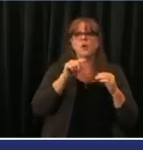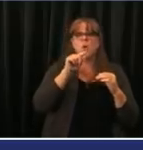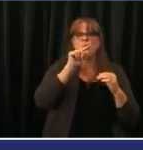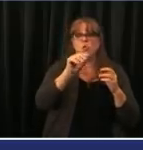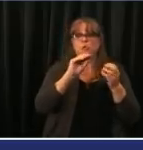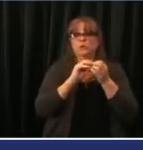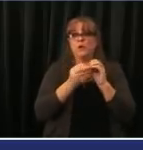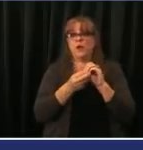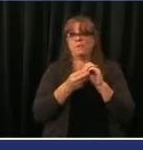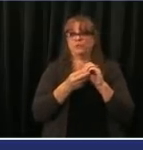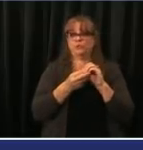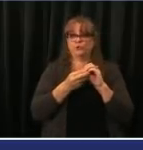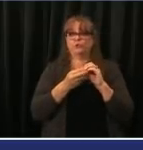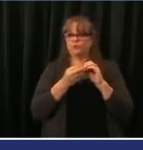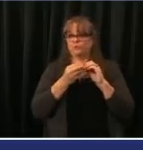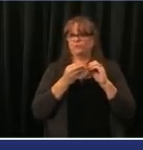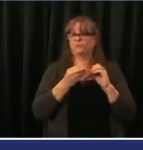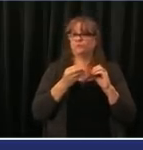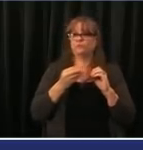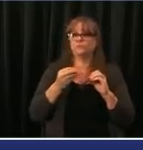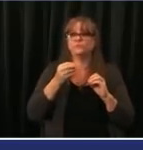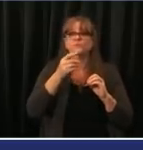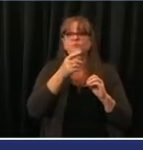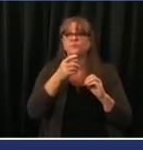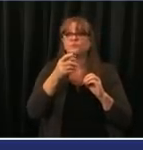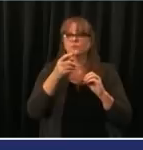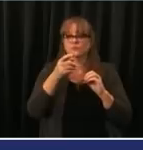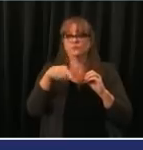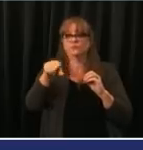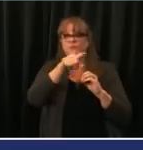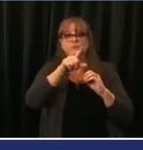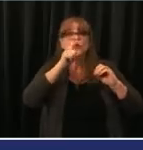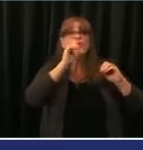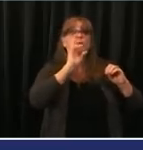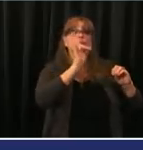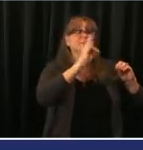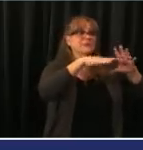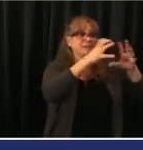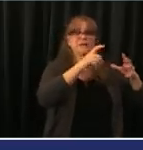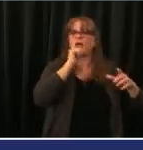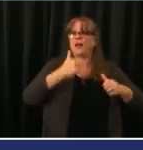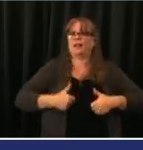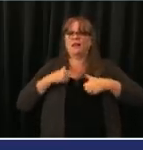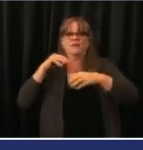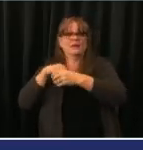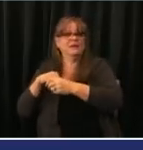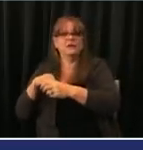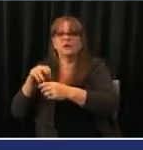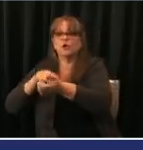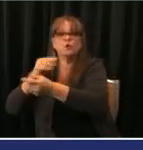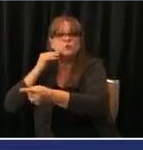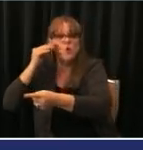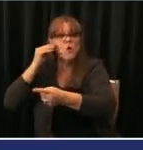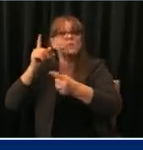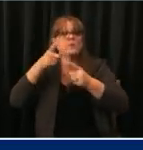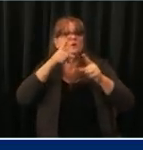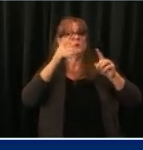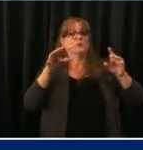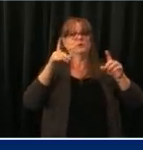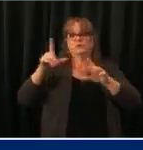the residents of the long-term care facilities and nursing homes. So there's actually even more people aged 70 and up that got it, but we deal with it as a separate category.